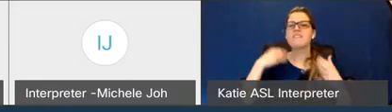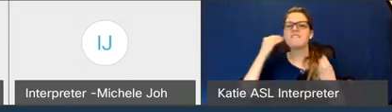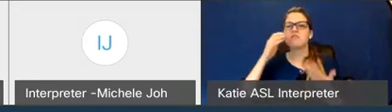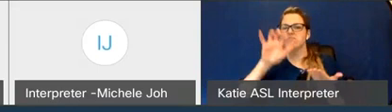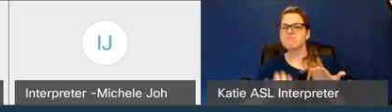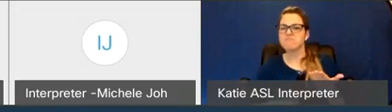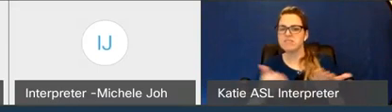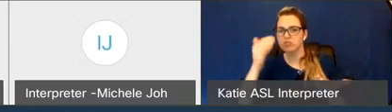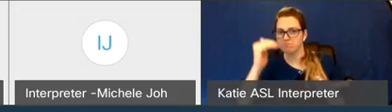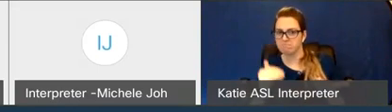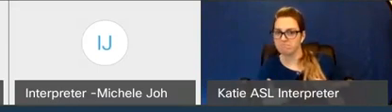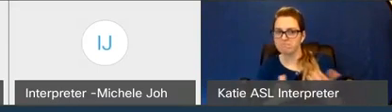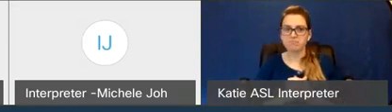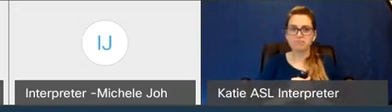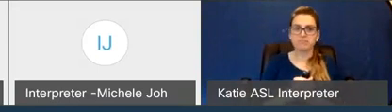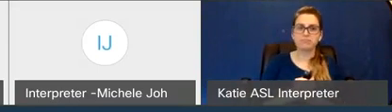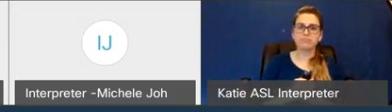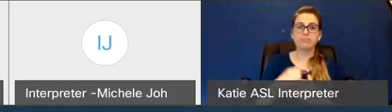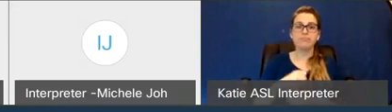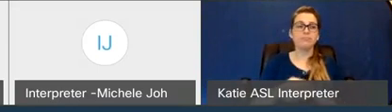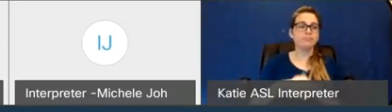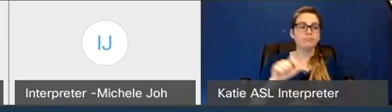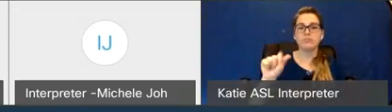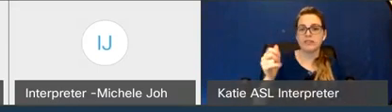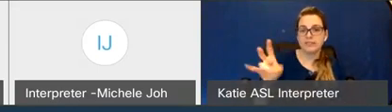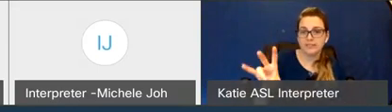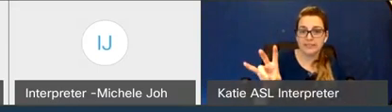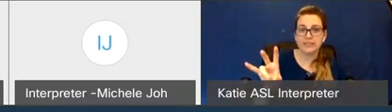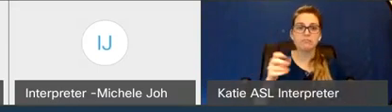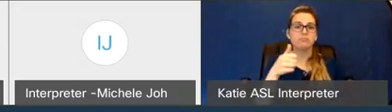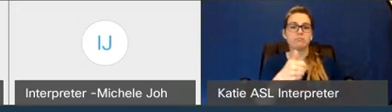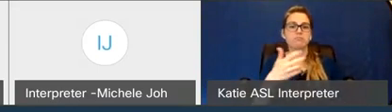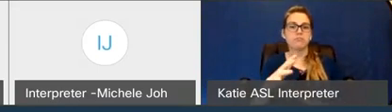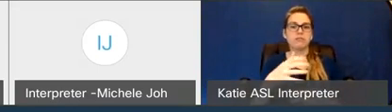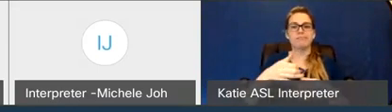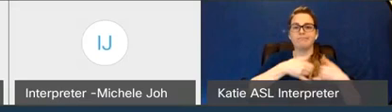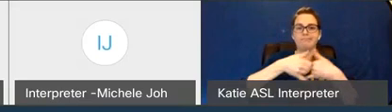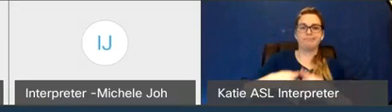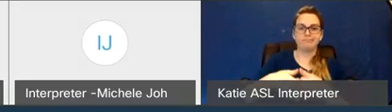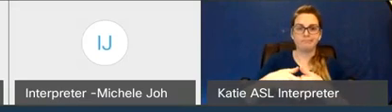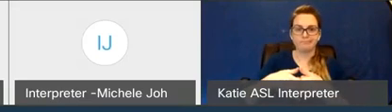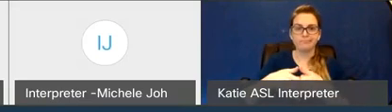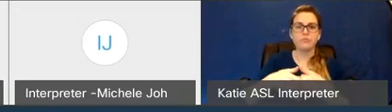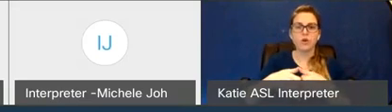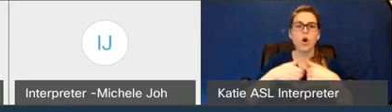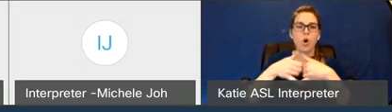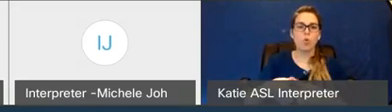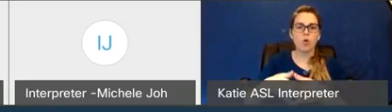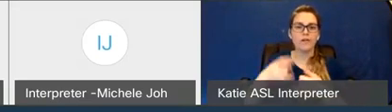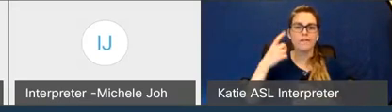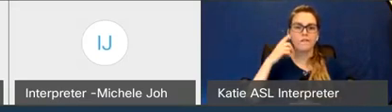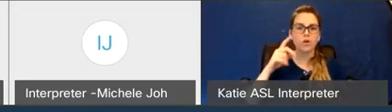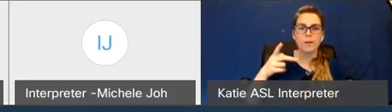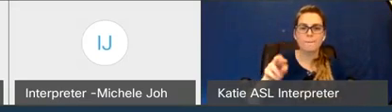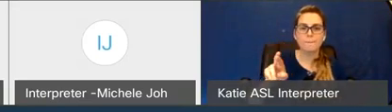of Honor. In 2017, he received the NADCP Stanley Goldstein Award for preeminent service to